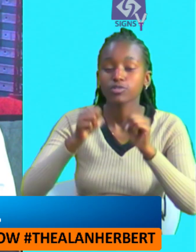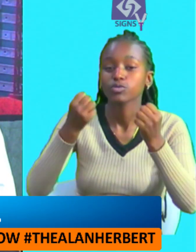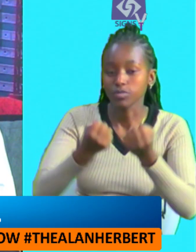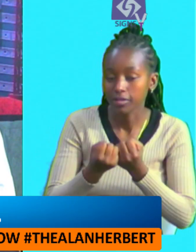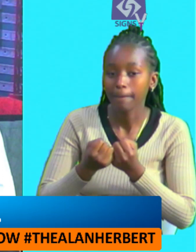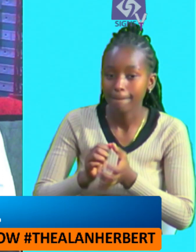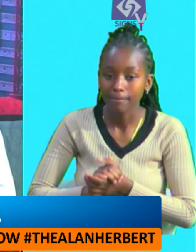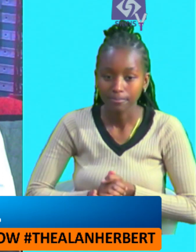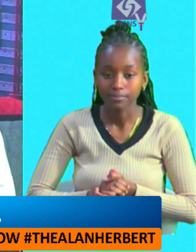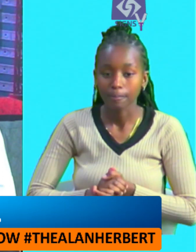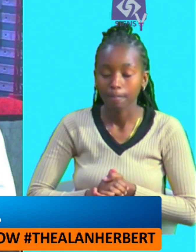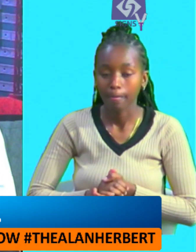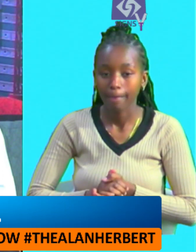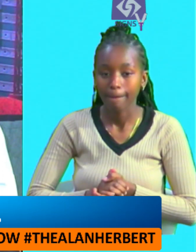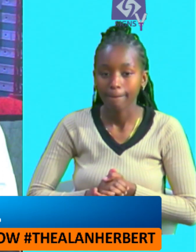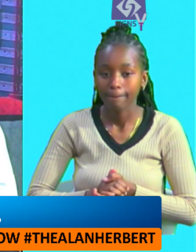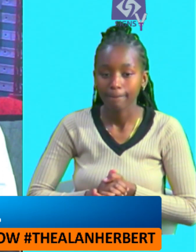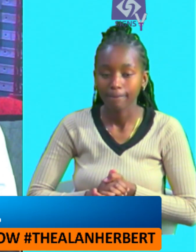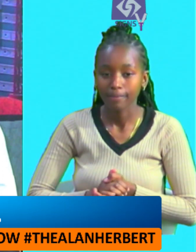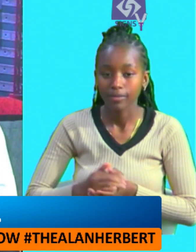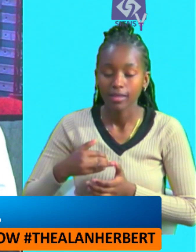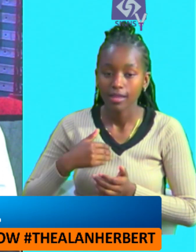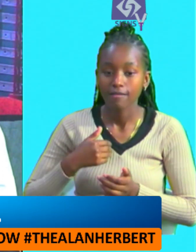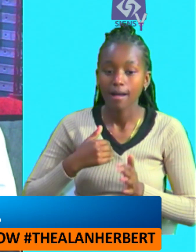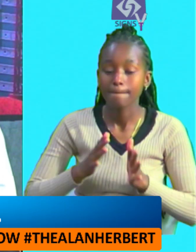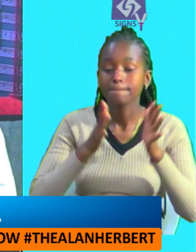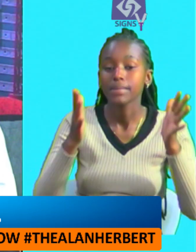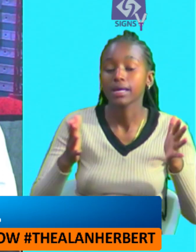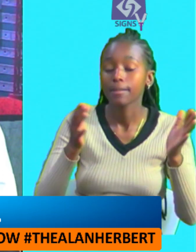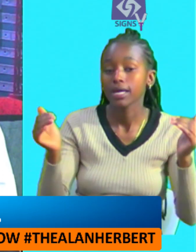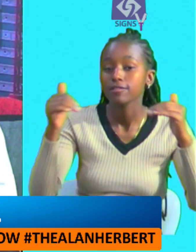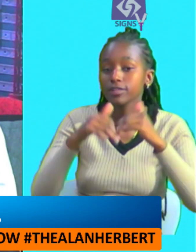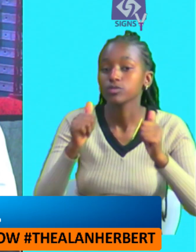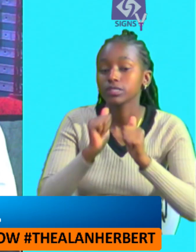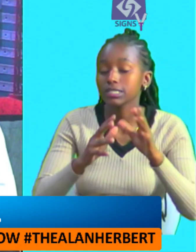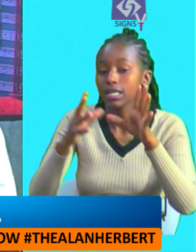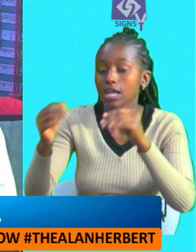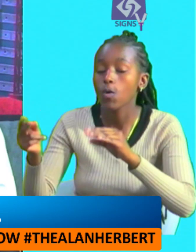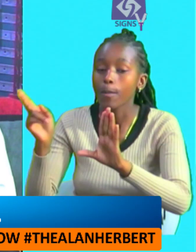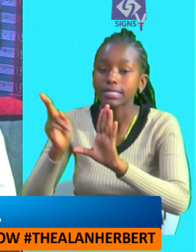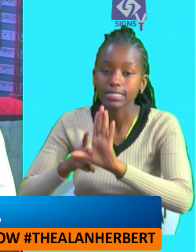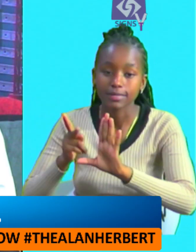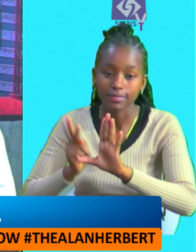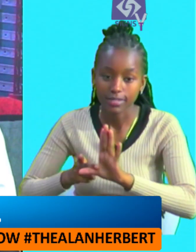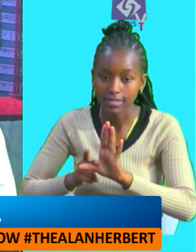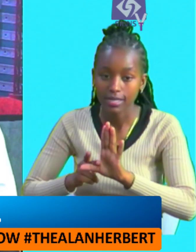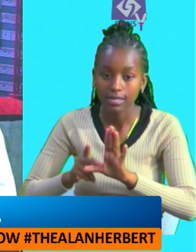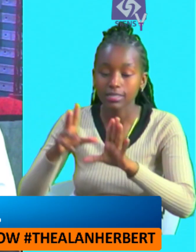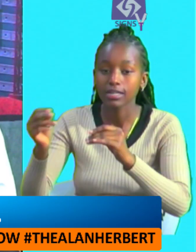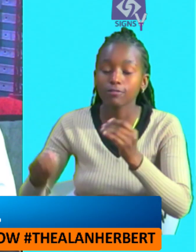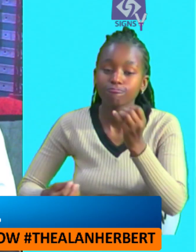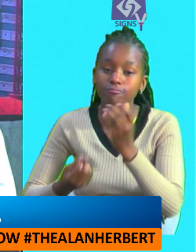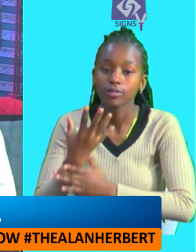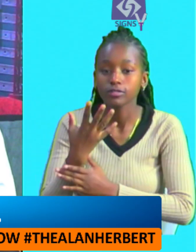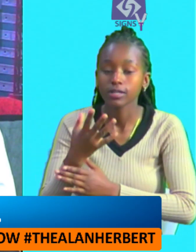about it before waseme. Niko like, by the way, what have been my affirmations so far? And I have a